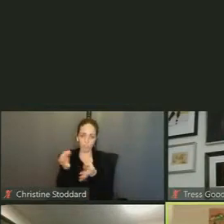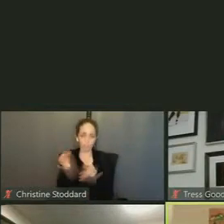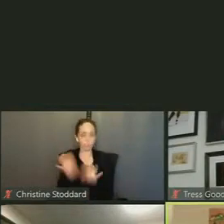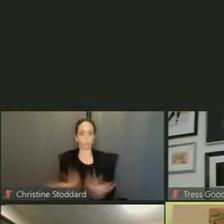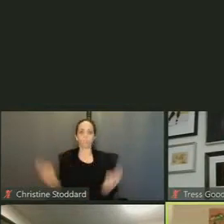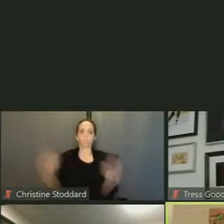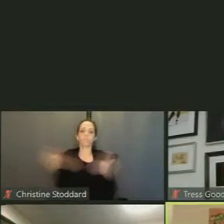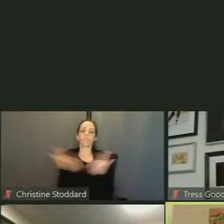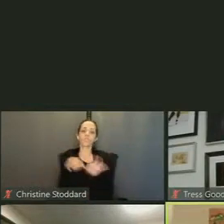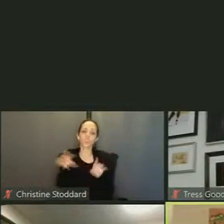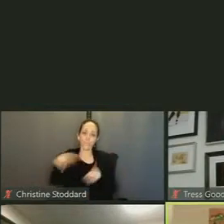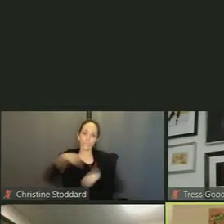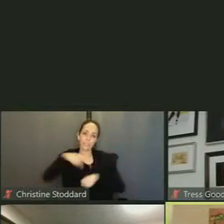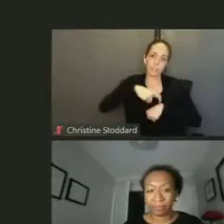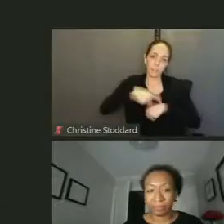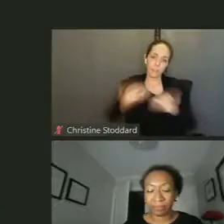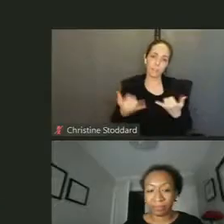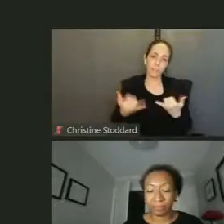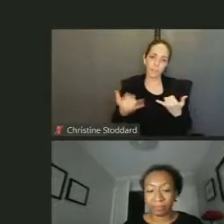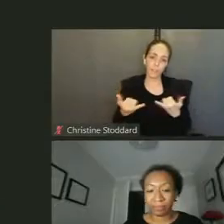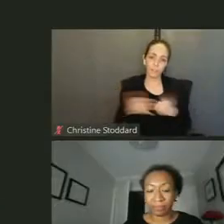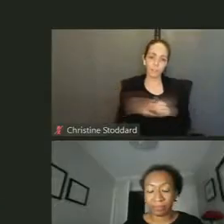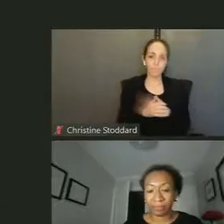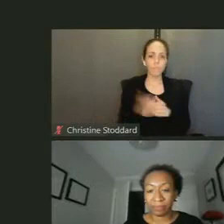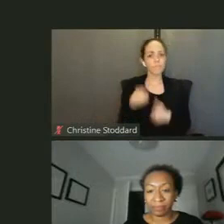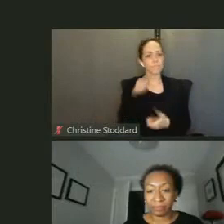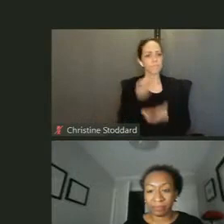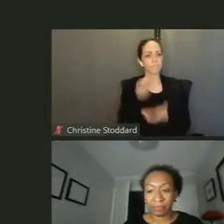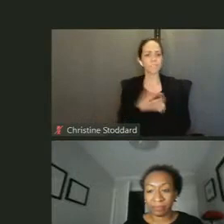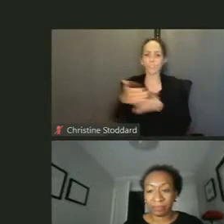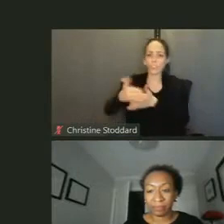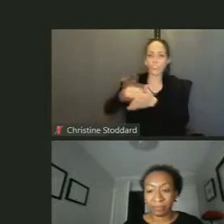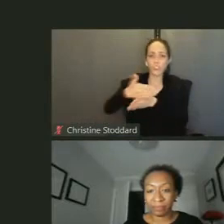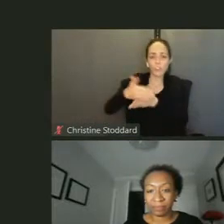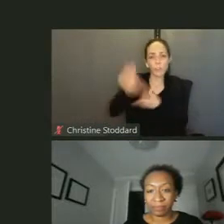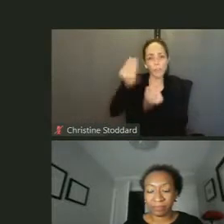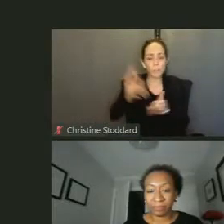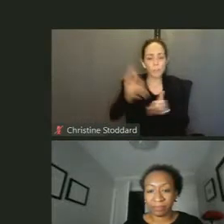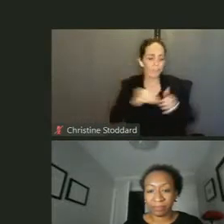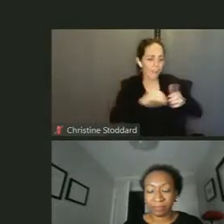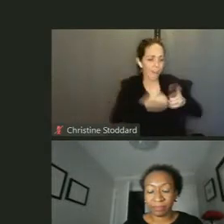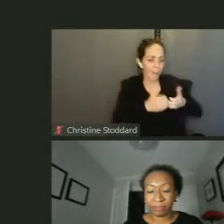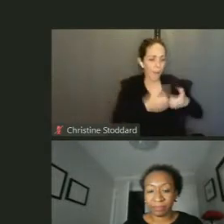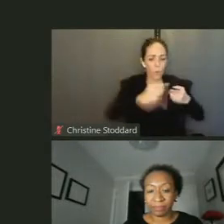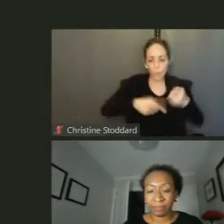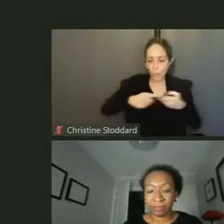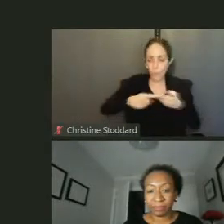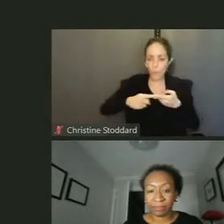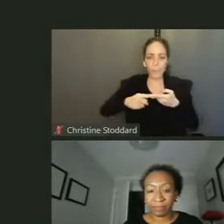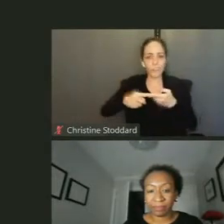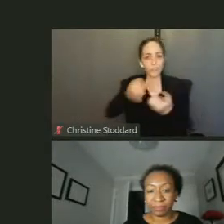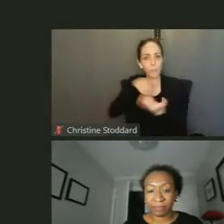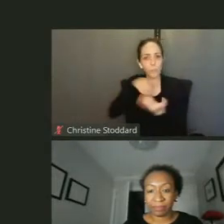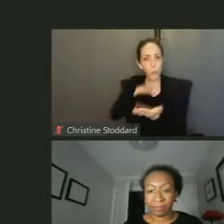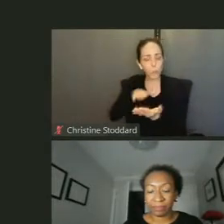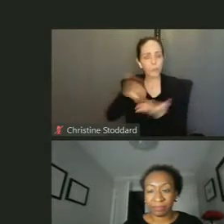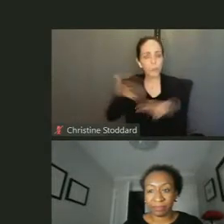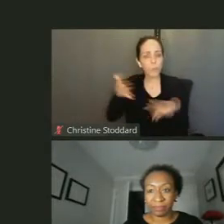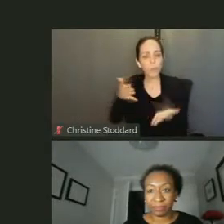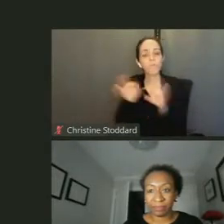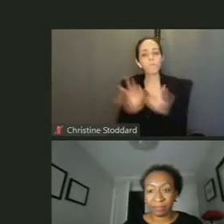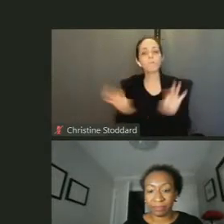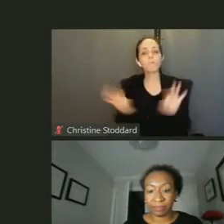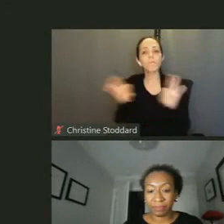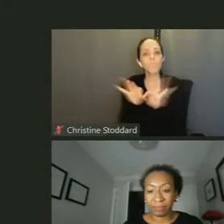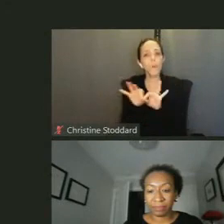these times. And I really believe that sharing information, how we do it, when we do it, the ways in which we do it is an important